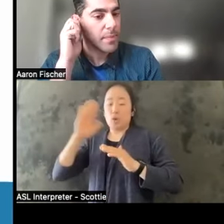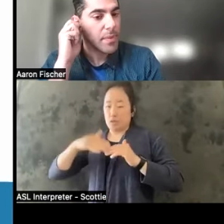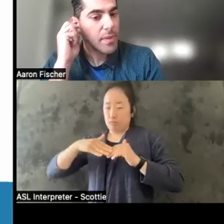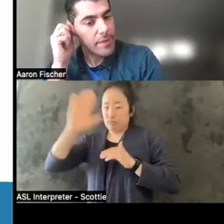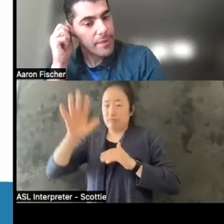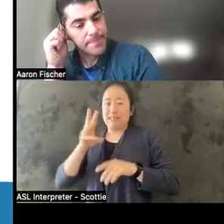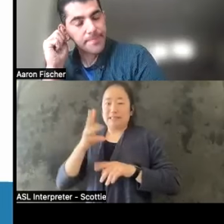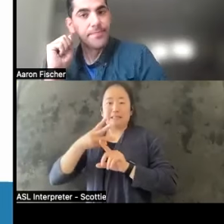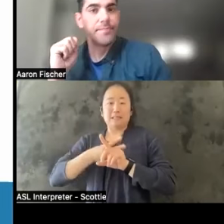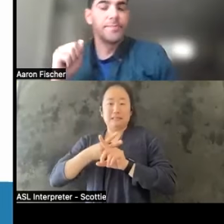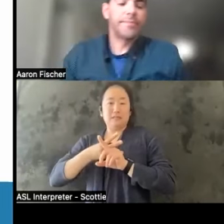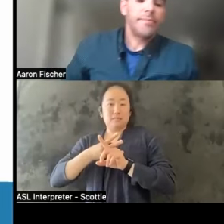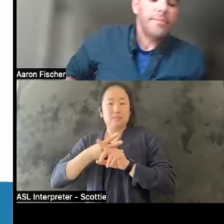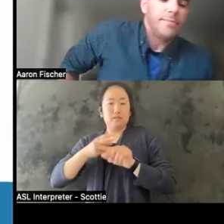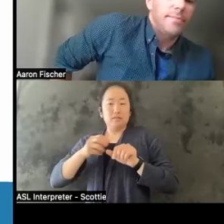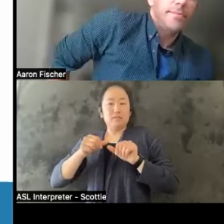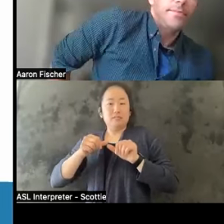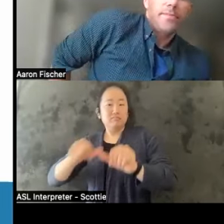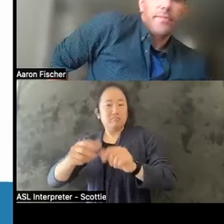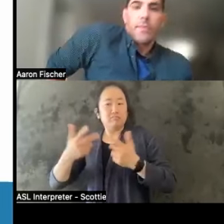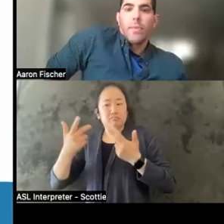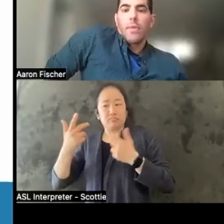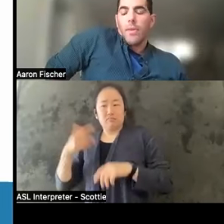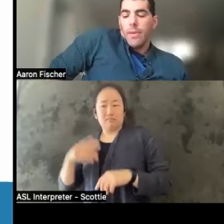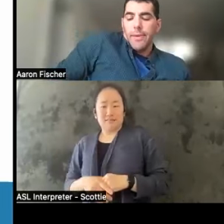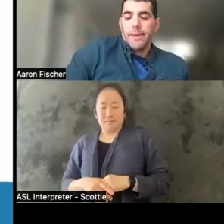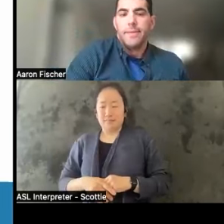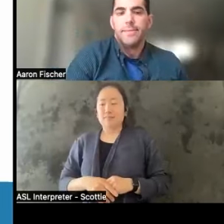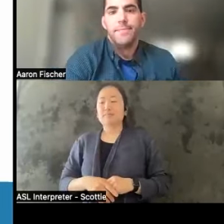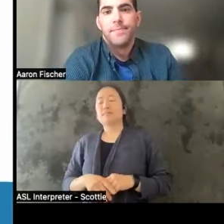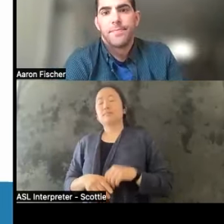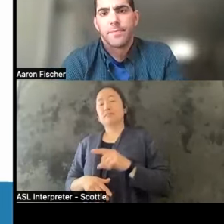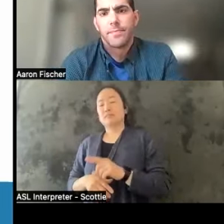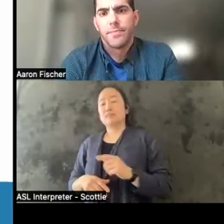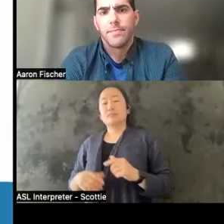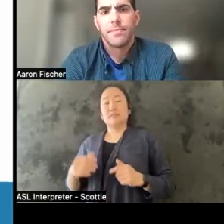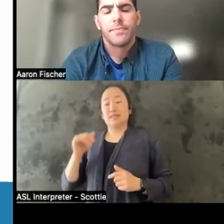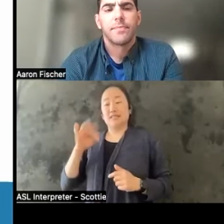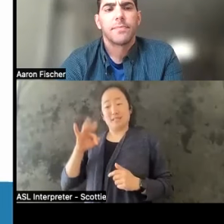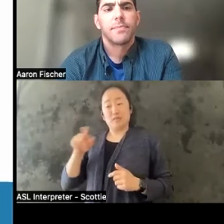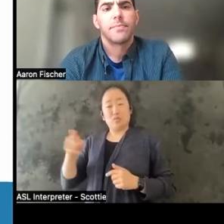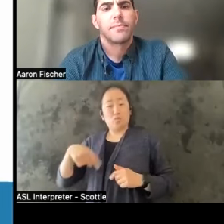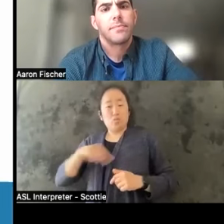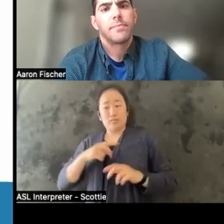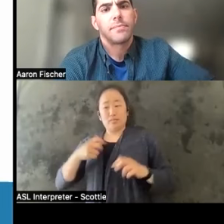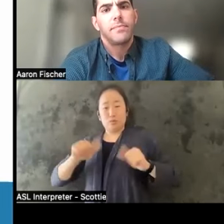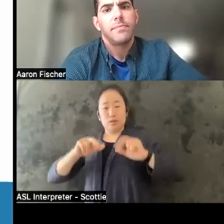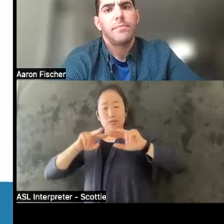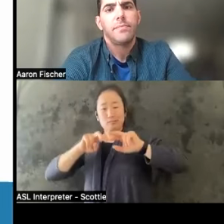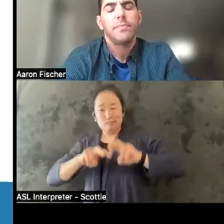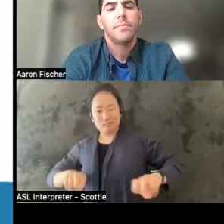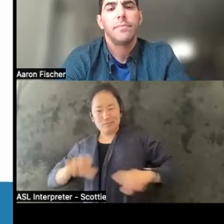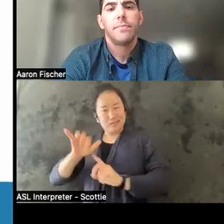minor. And finally, when we're assessing whether something is a disability under anti-discrimination laws, we look at the